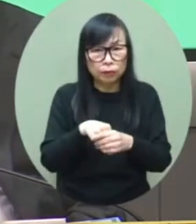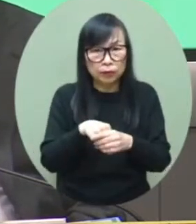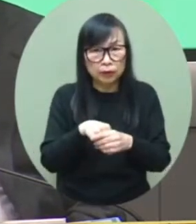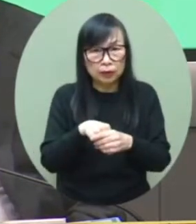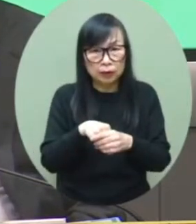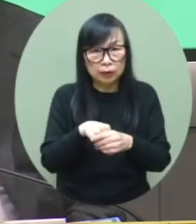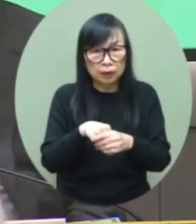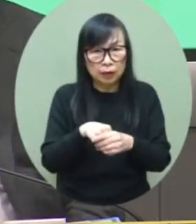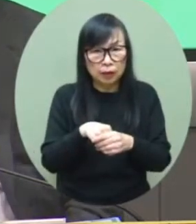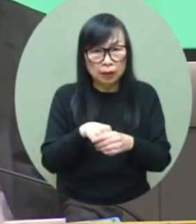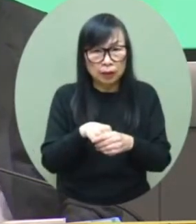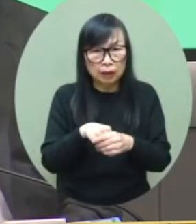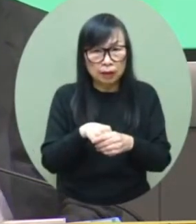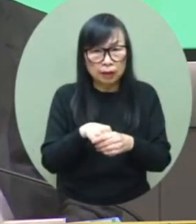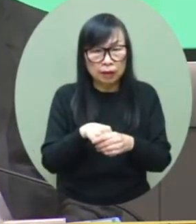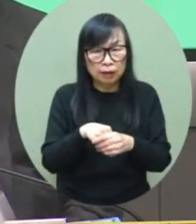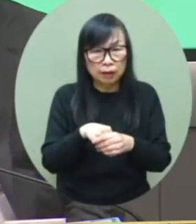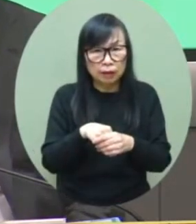We're all well prepared.